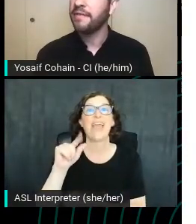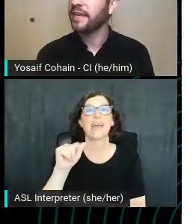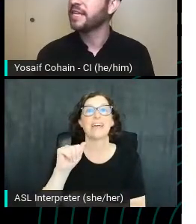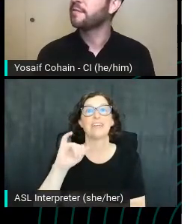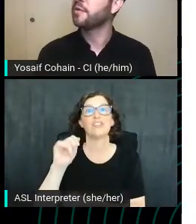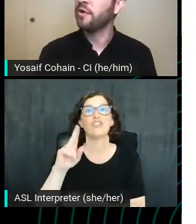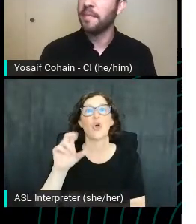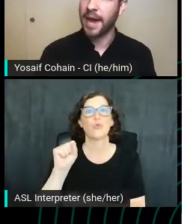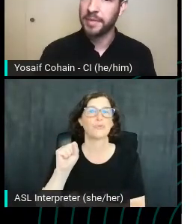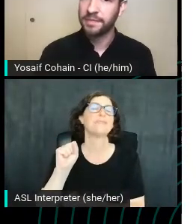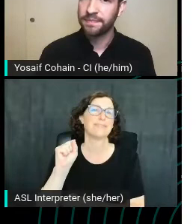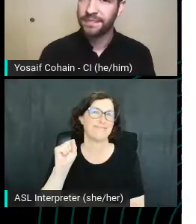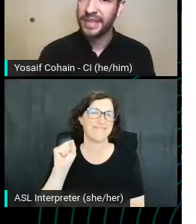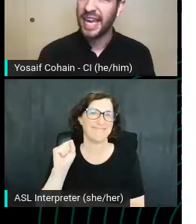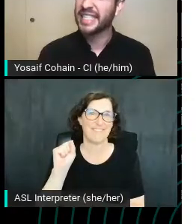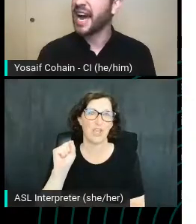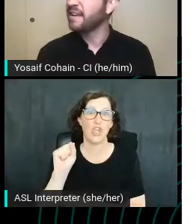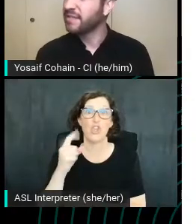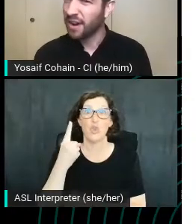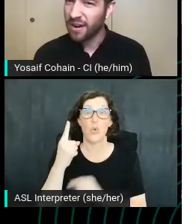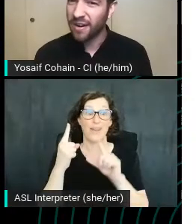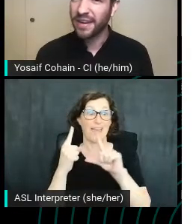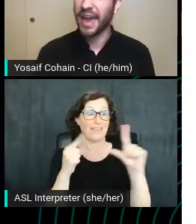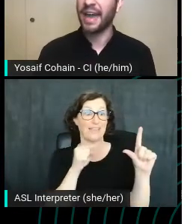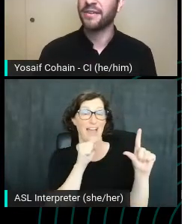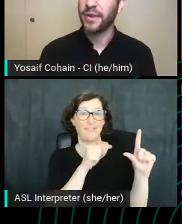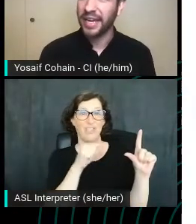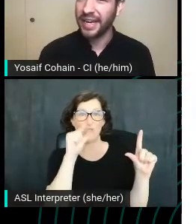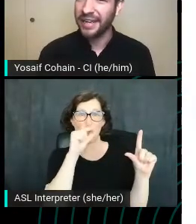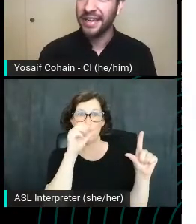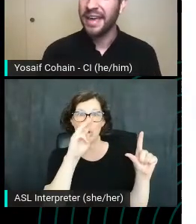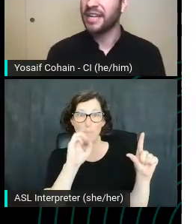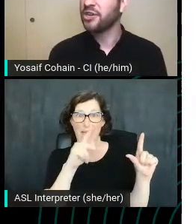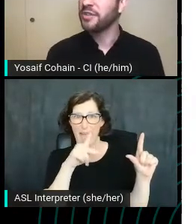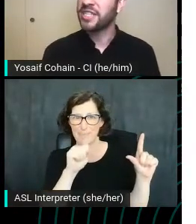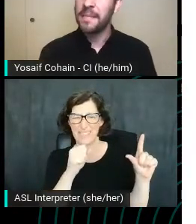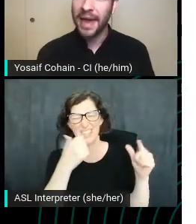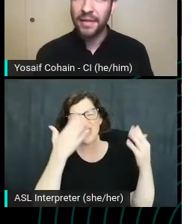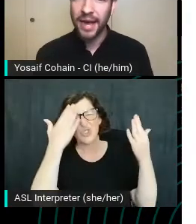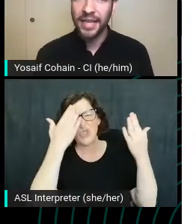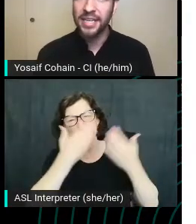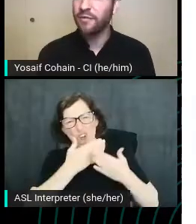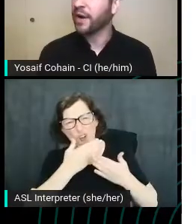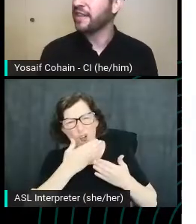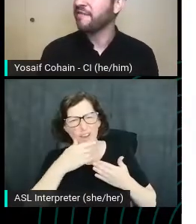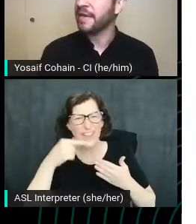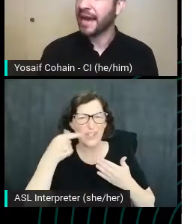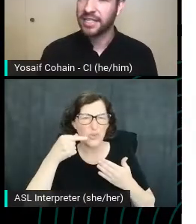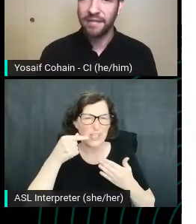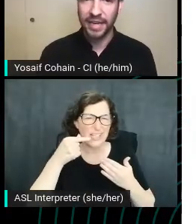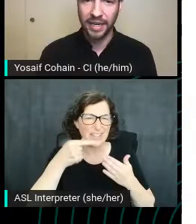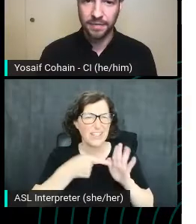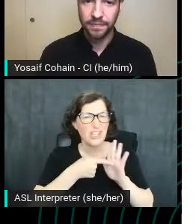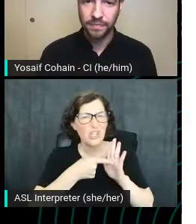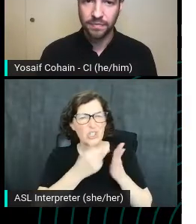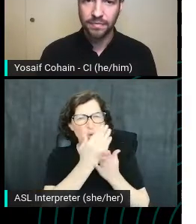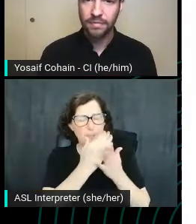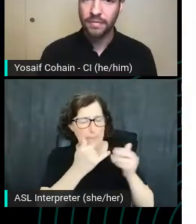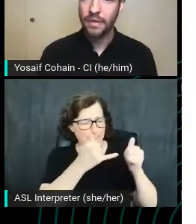on the left is from Google Maps. It's kind of dark and green and shows some outlines of where they've been